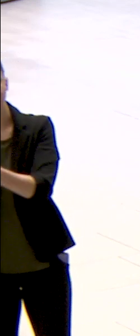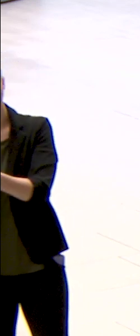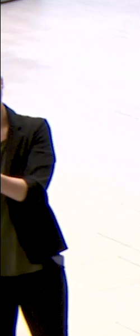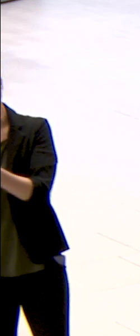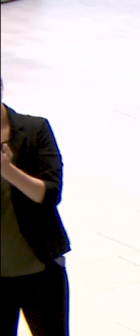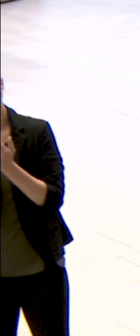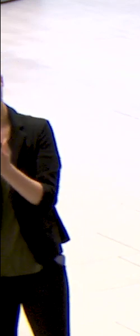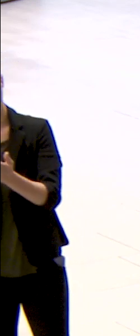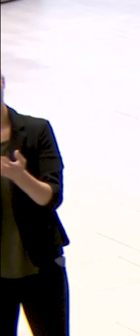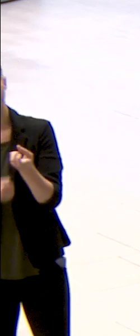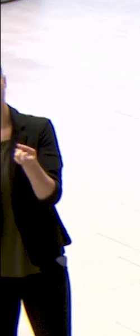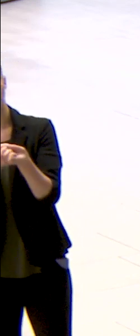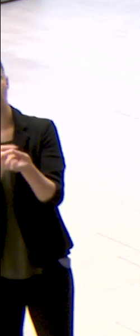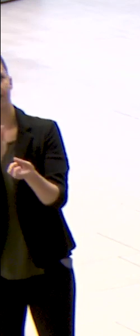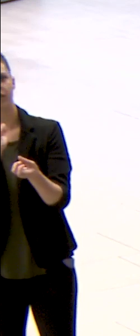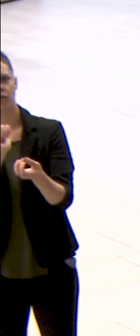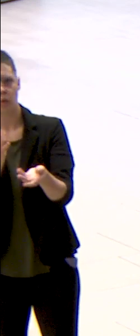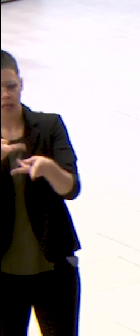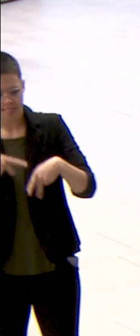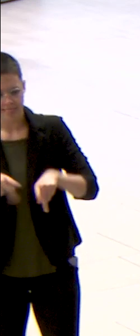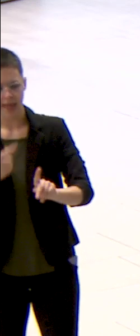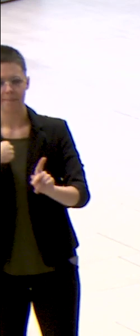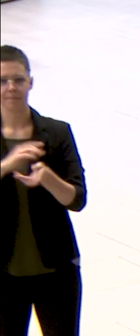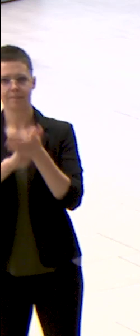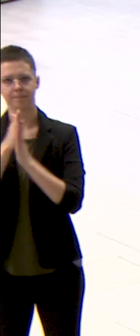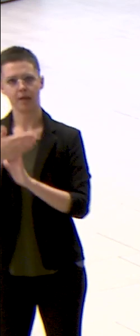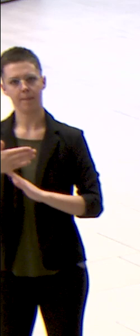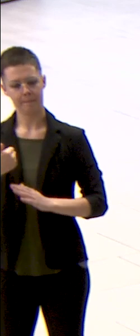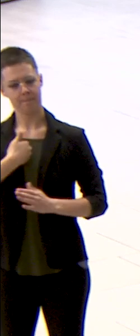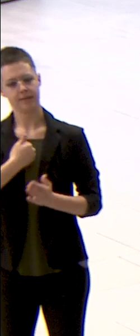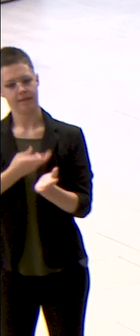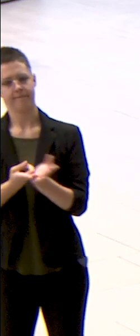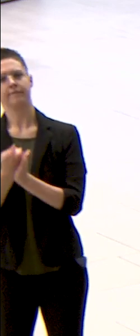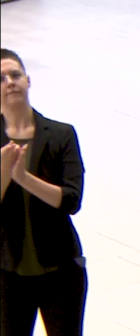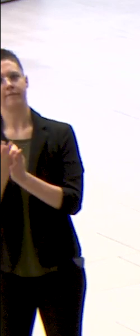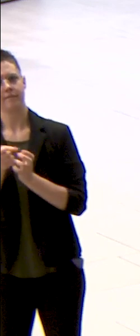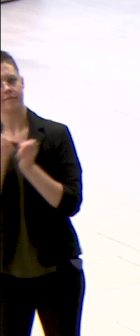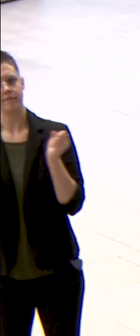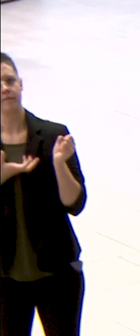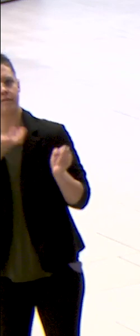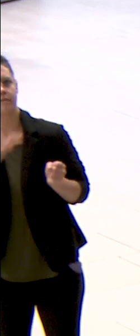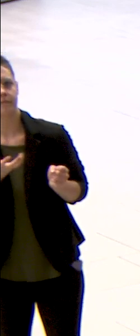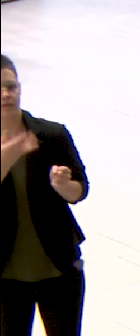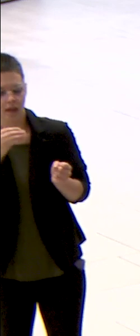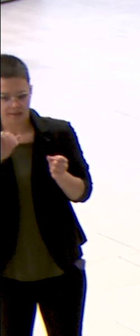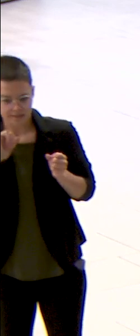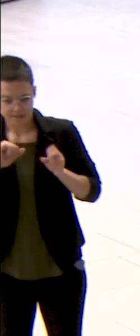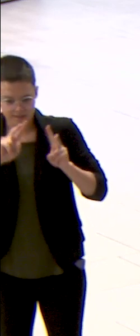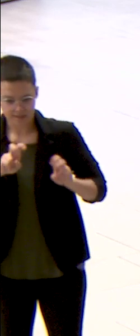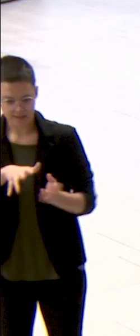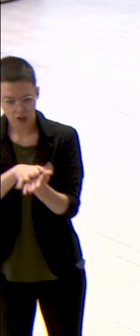me the space to be very vocal, to sort of be my entire self, and learn from it, and really